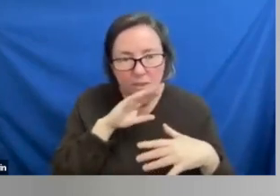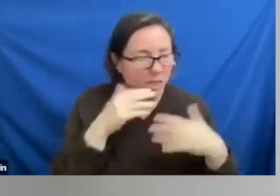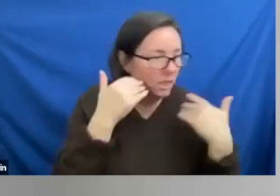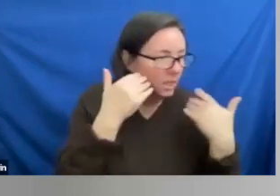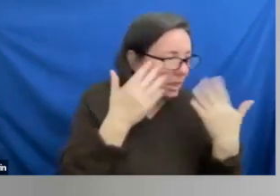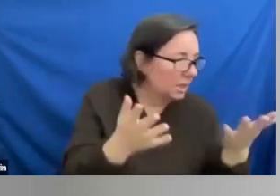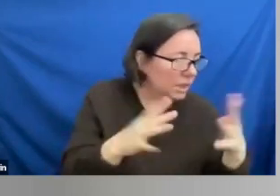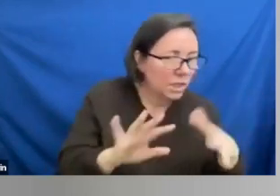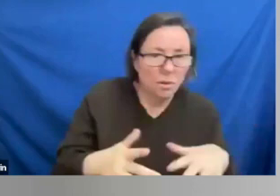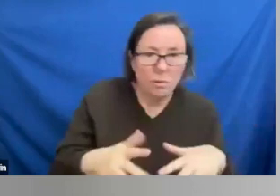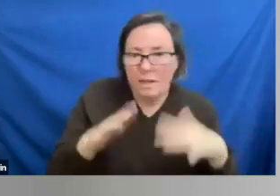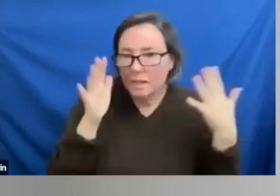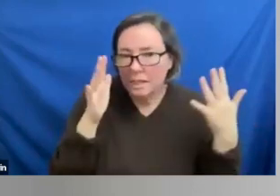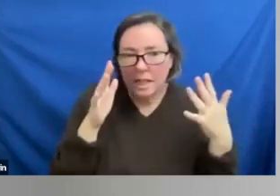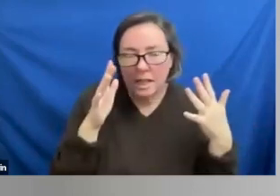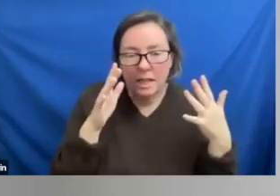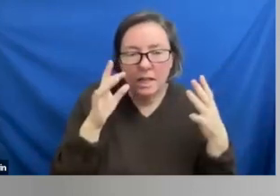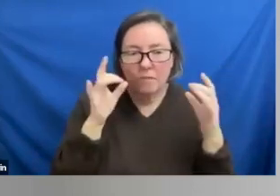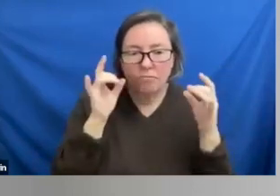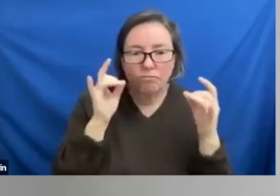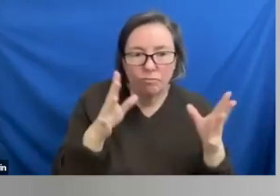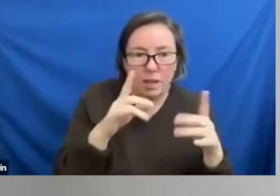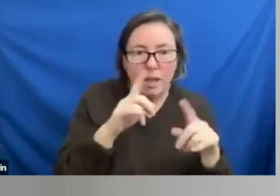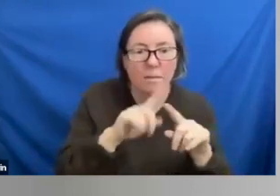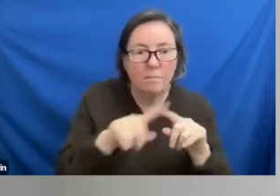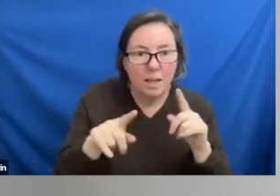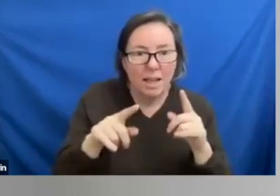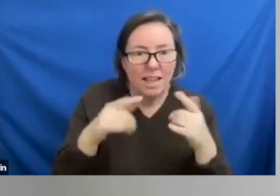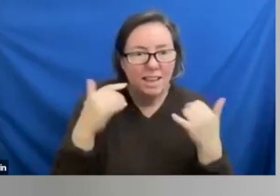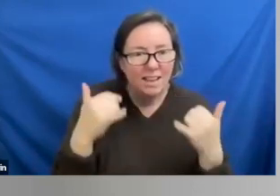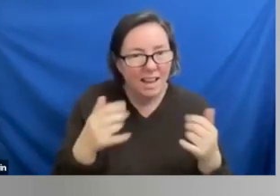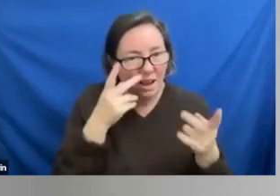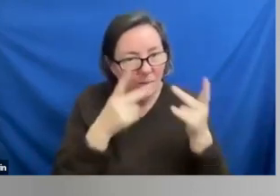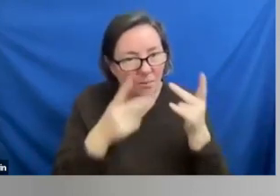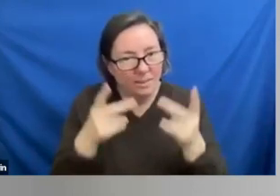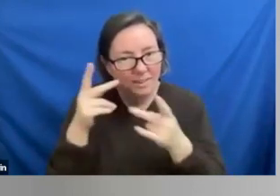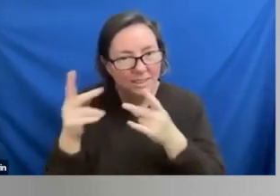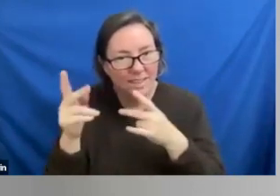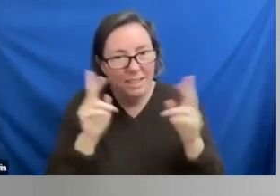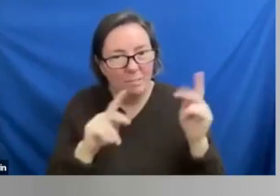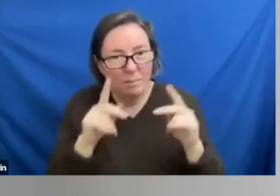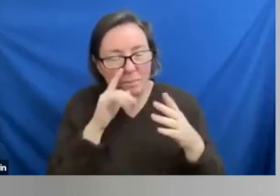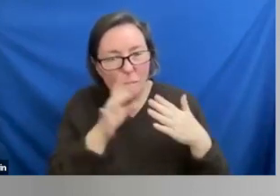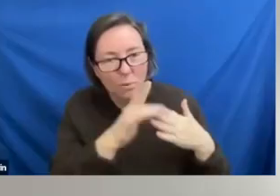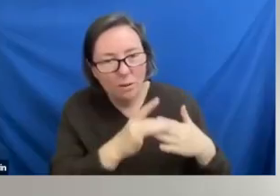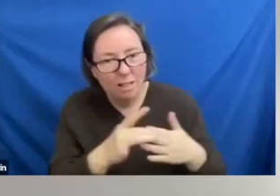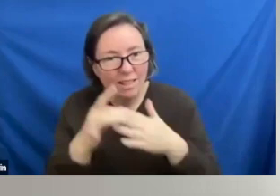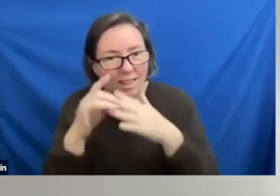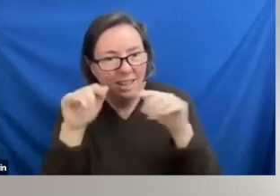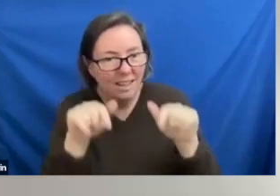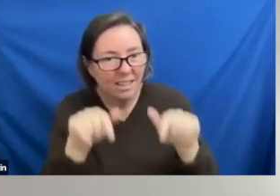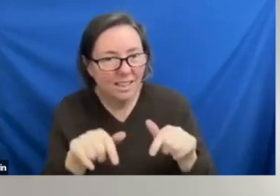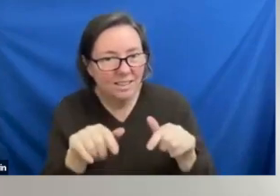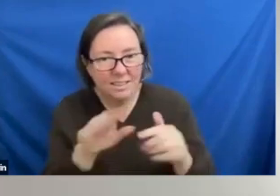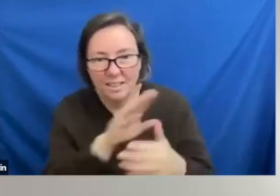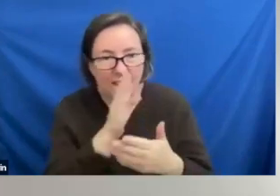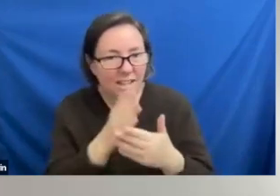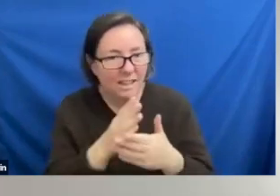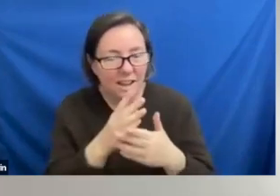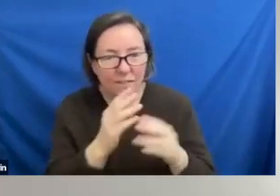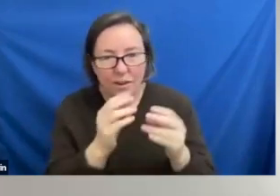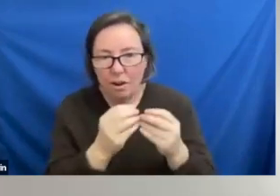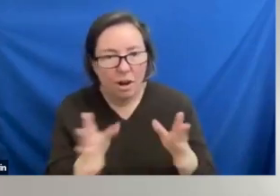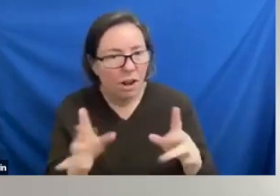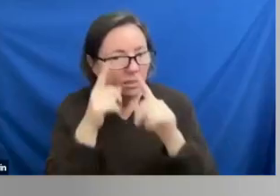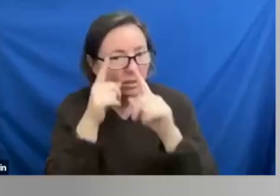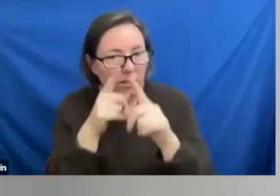over everything. And to know that the civil servants here, the people leading this, never lost vision of